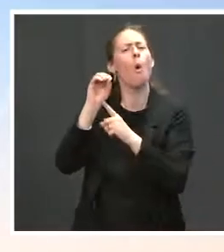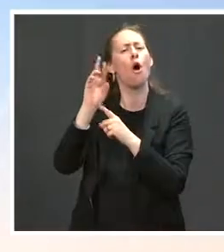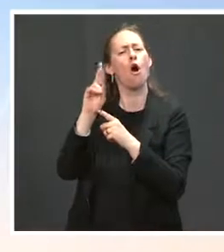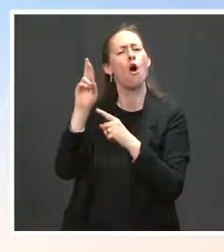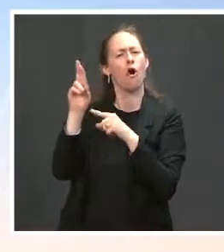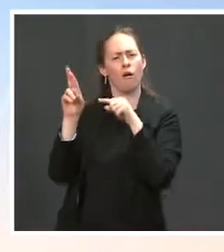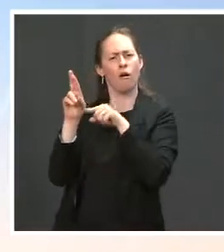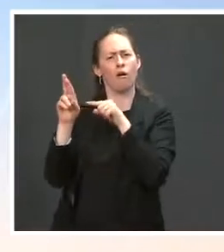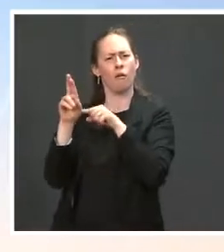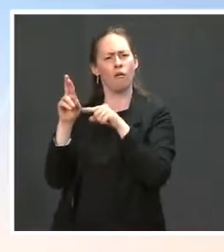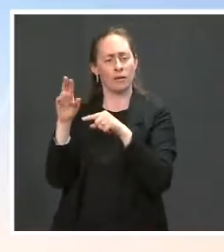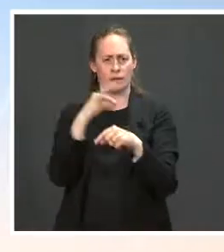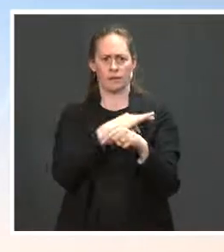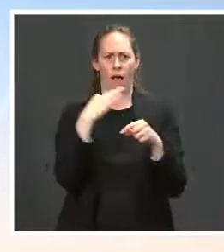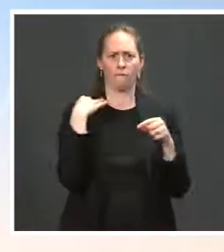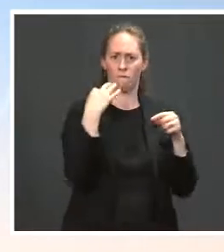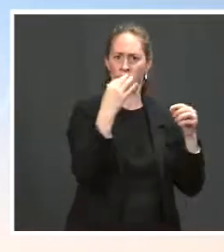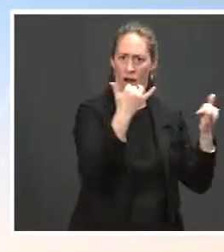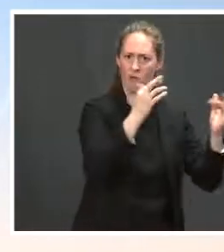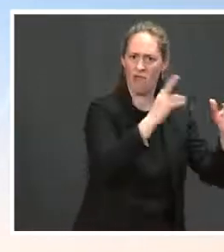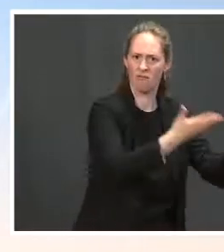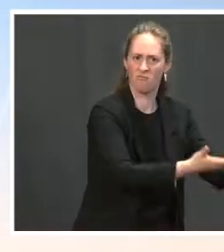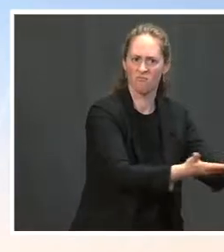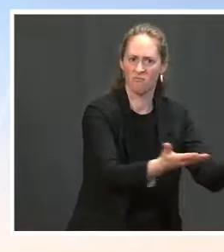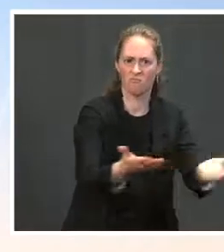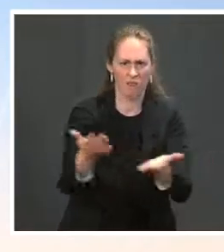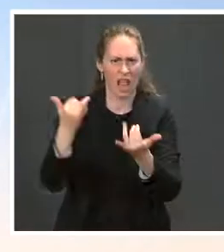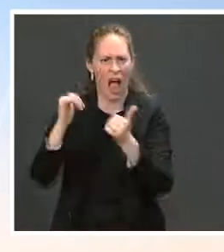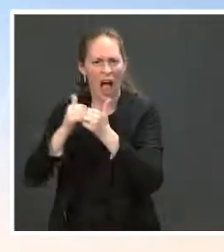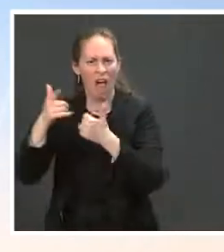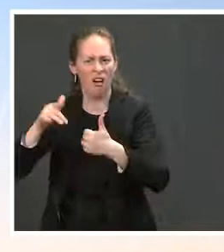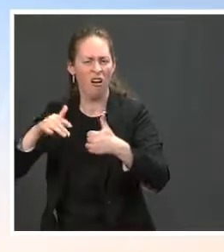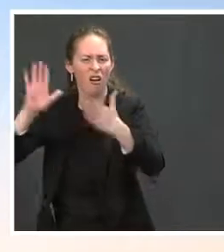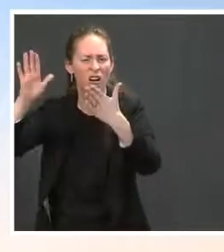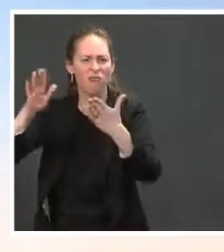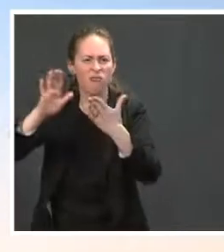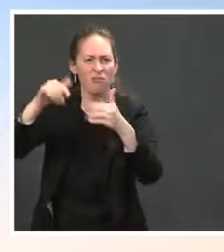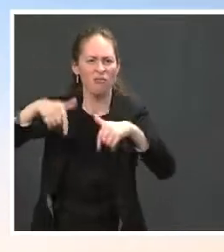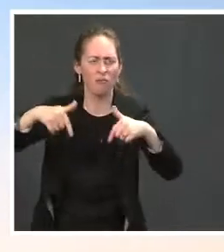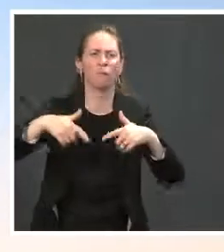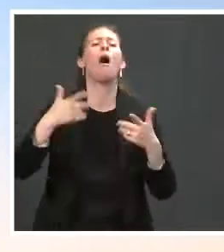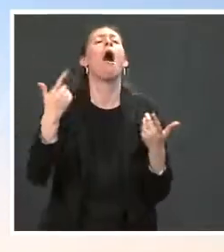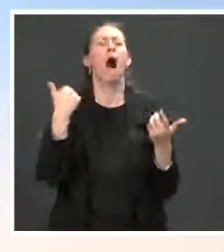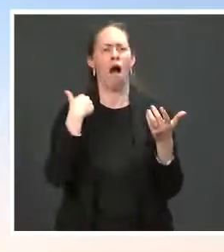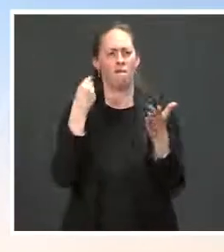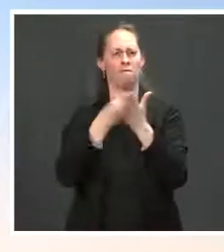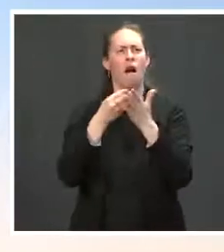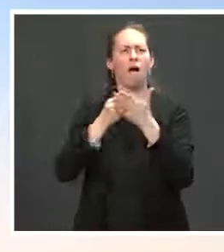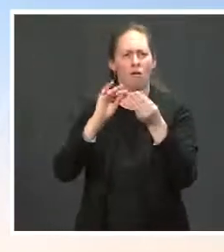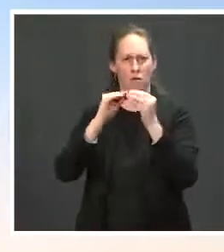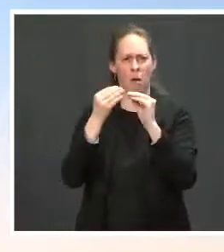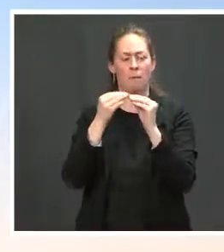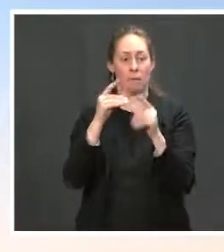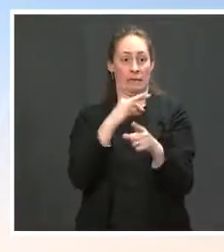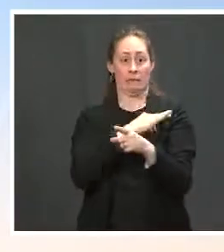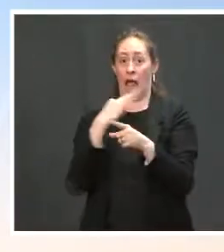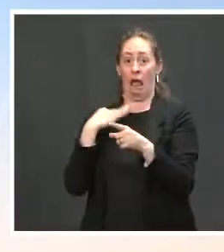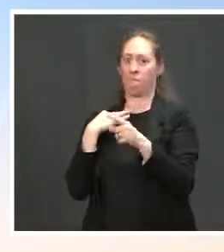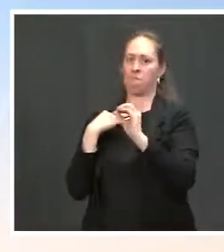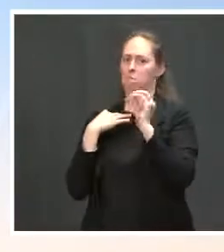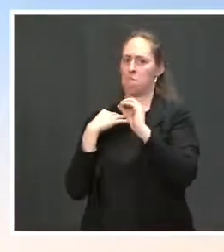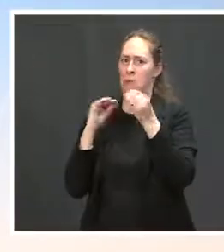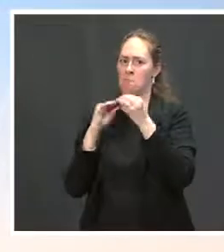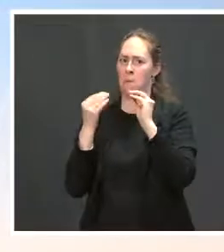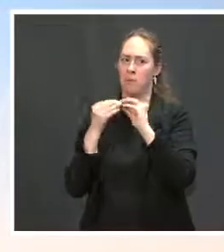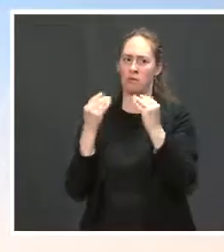officers, but now they're working primarily on unaccompanied children. We have some funding numbers. I don't think I have staff numbers in front of me. I'd certainly